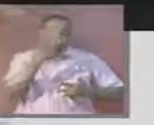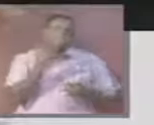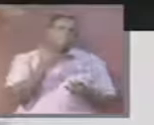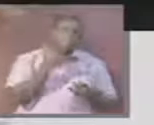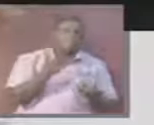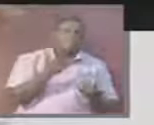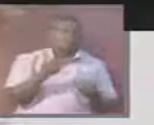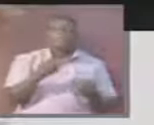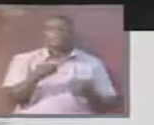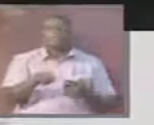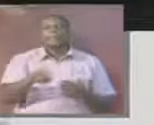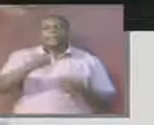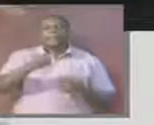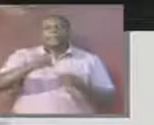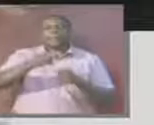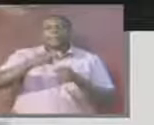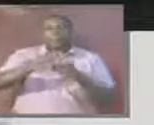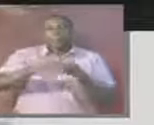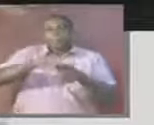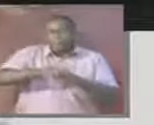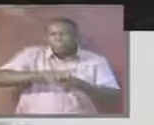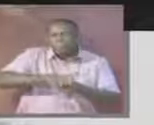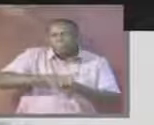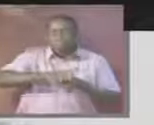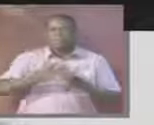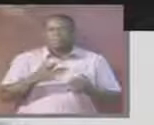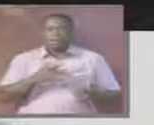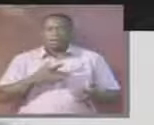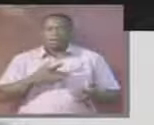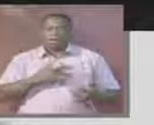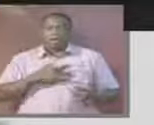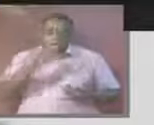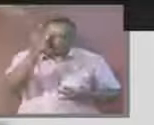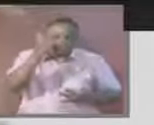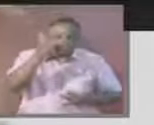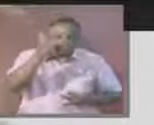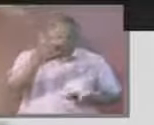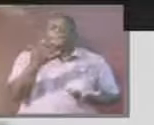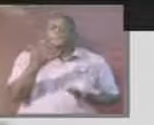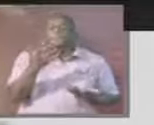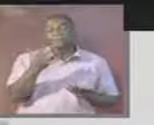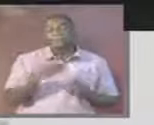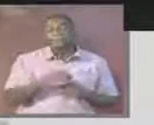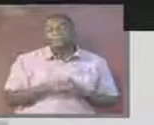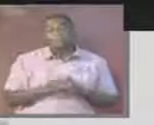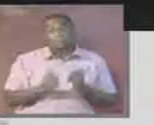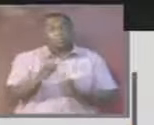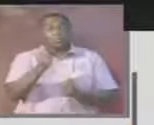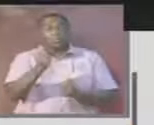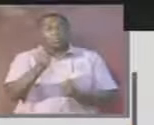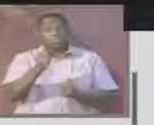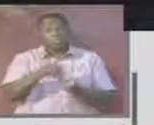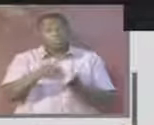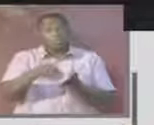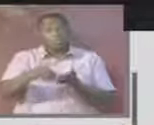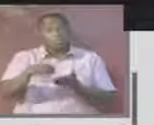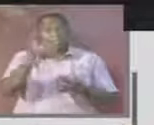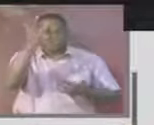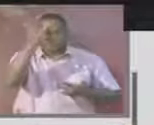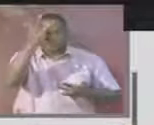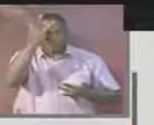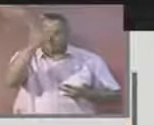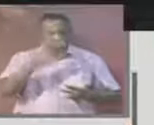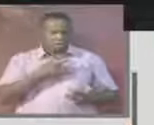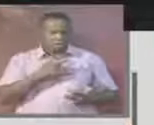ischemic heart disease being the most common of those. Next slide, please. Looking